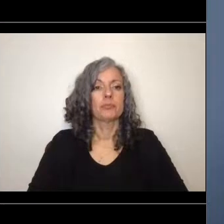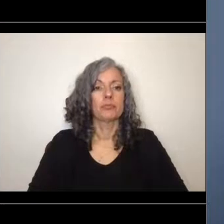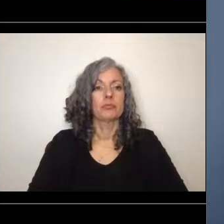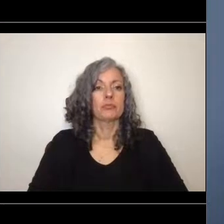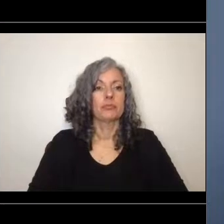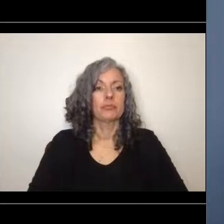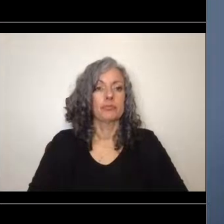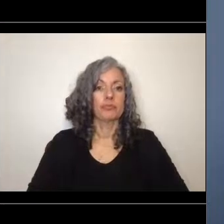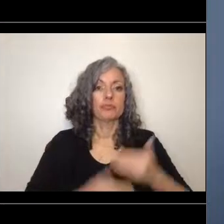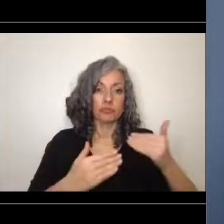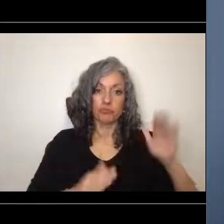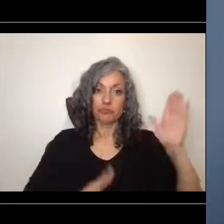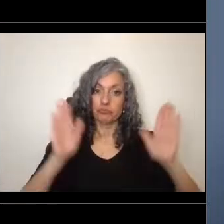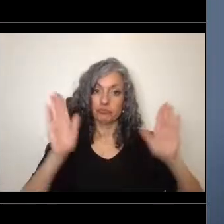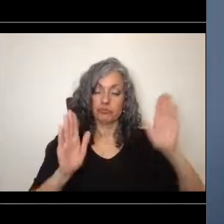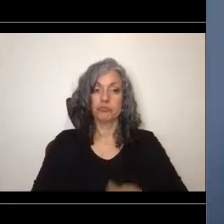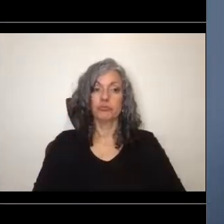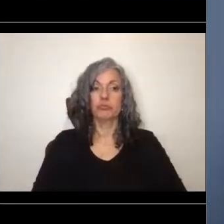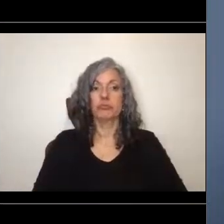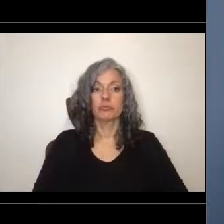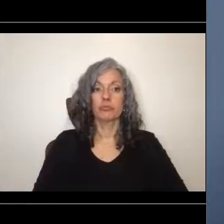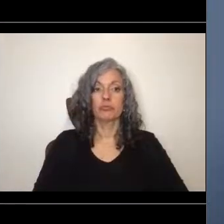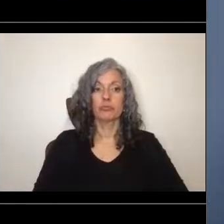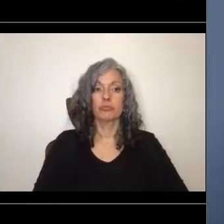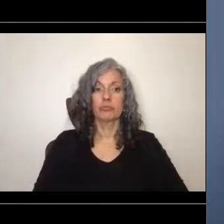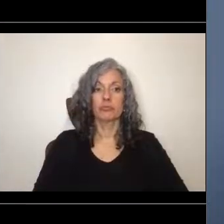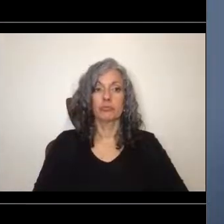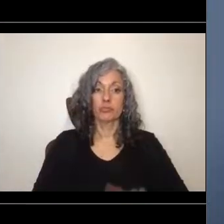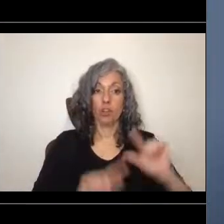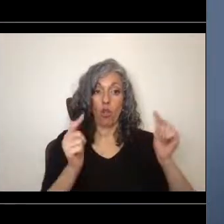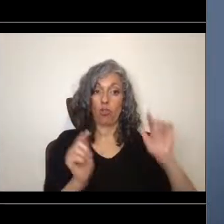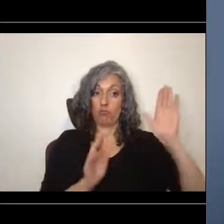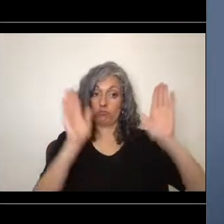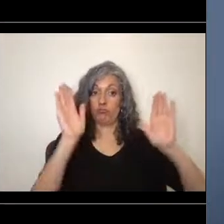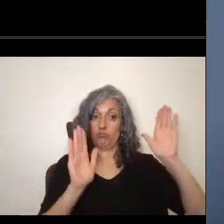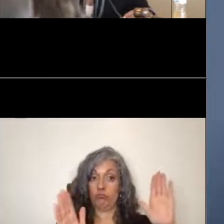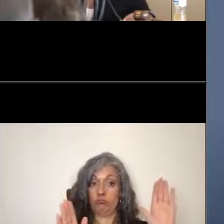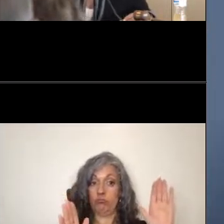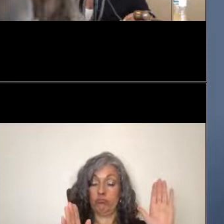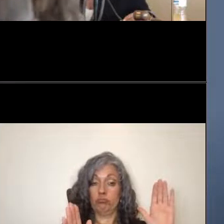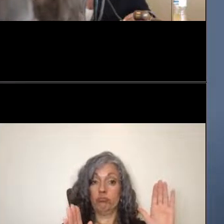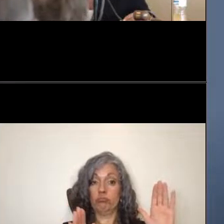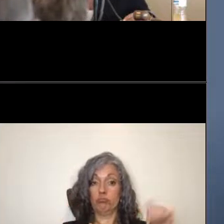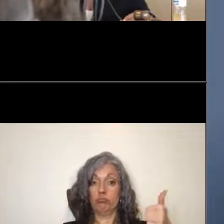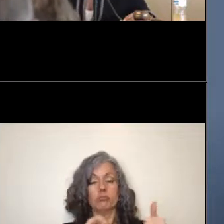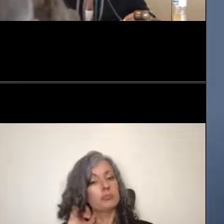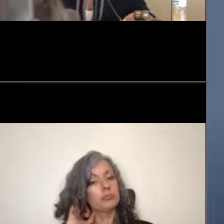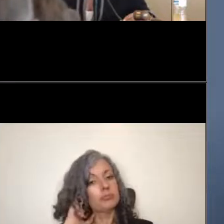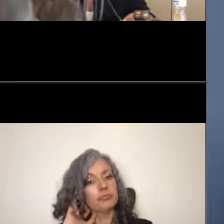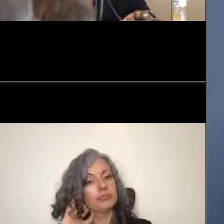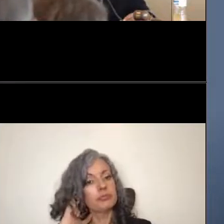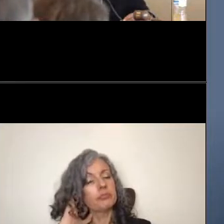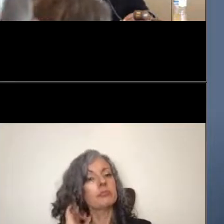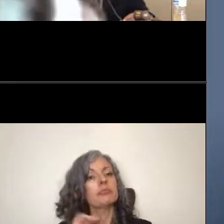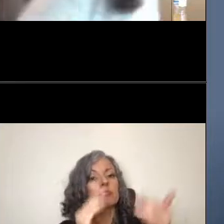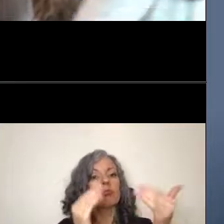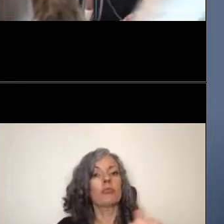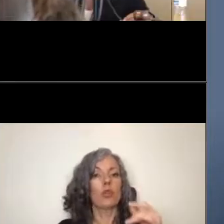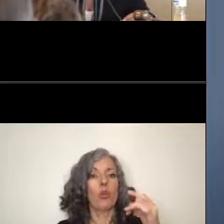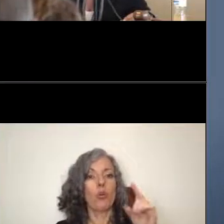moved. Grisby, Lou, all those in favor? Aye. Excellent. We are now on 118 through